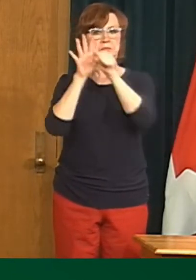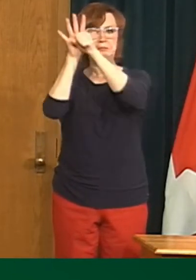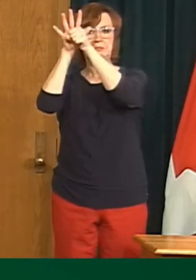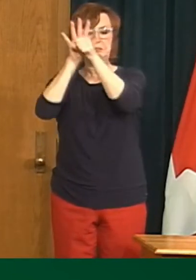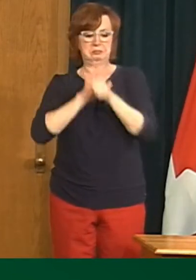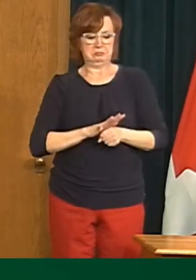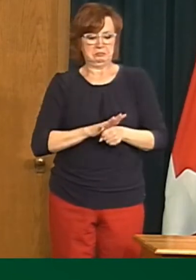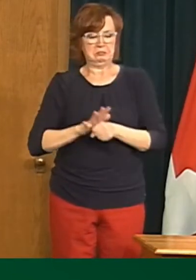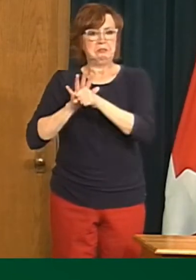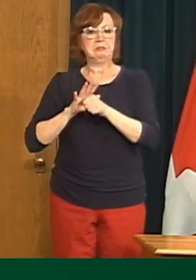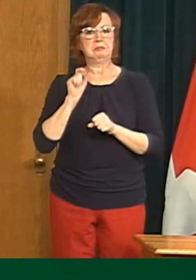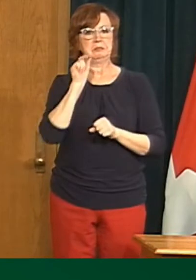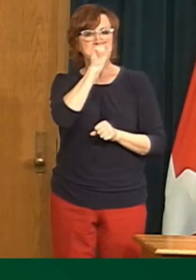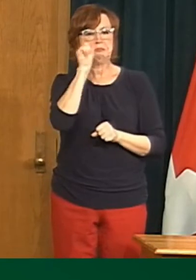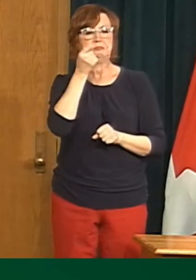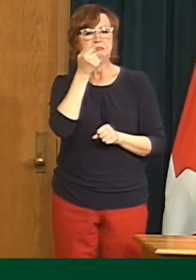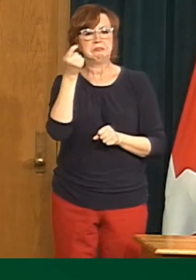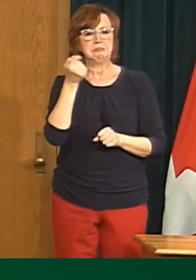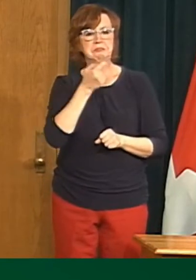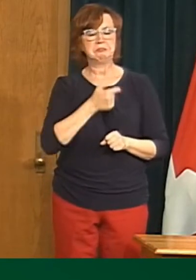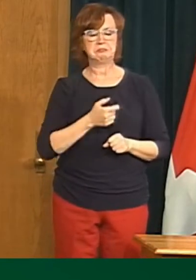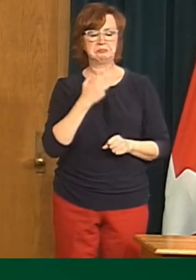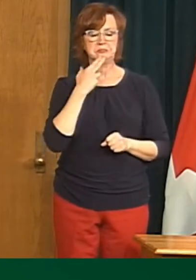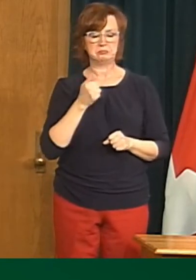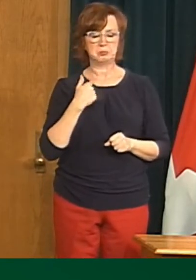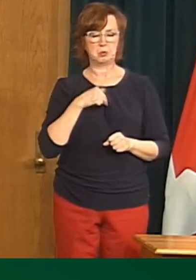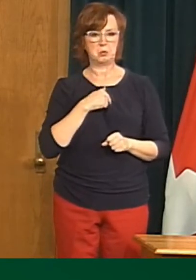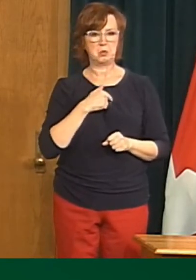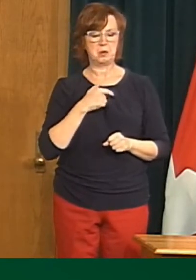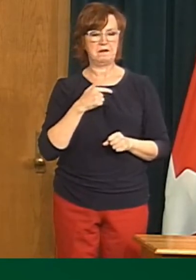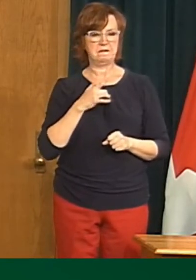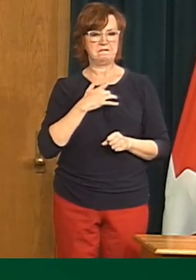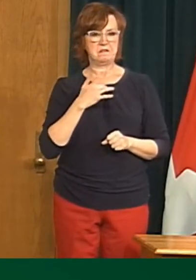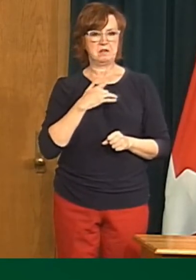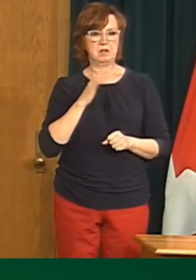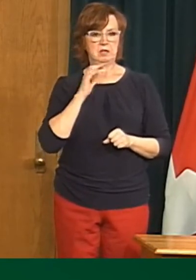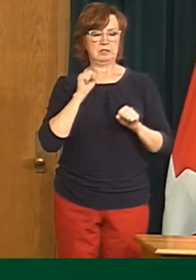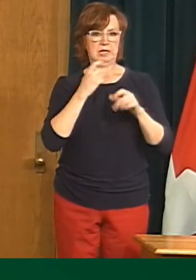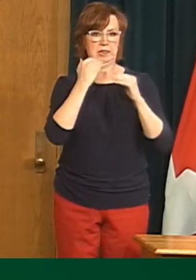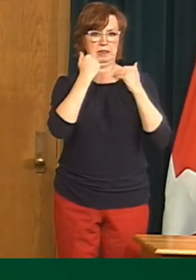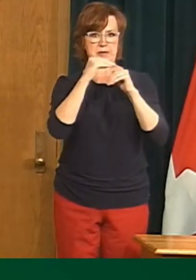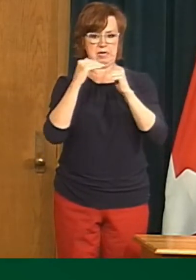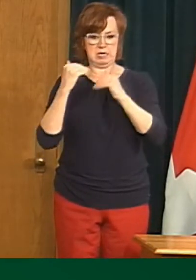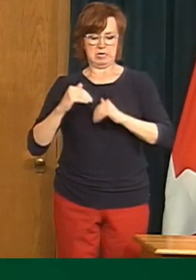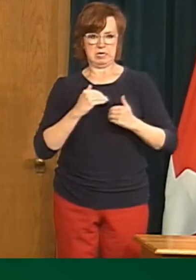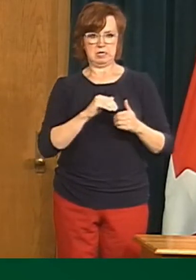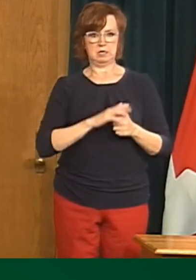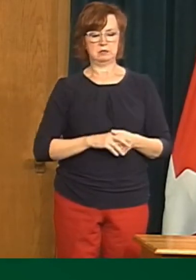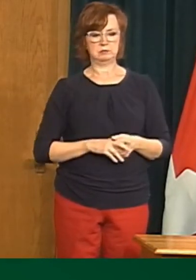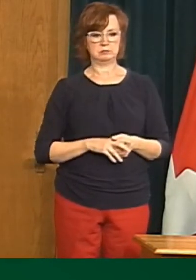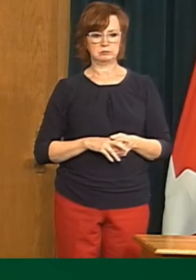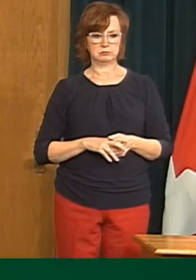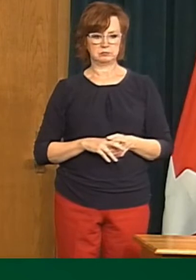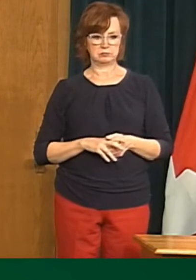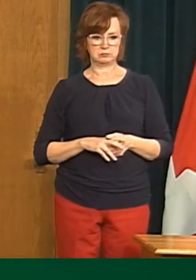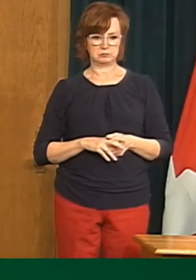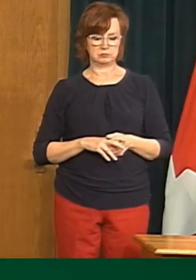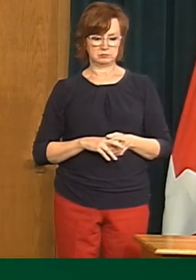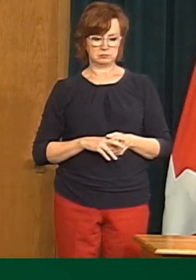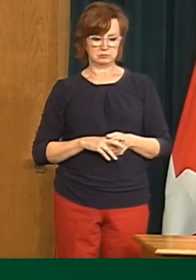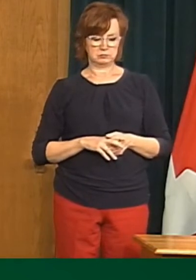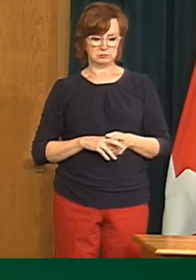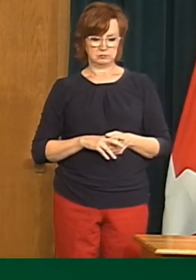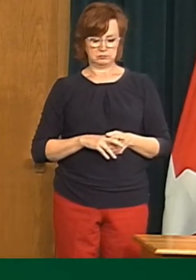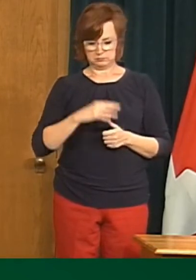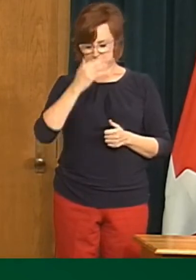that we react to very quickly, so that we don't have to alter not only the services in these 12 facilities,